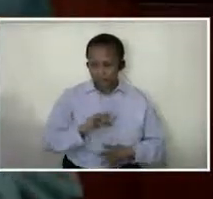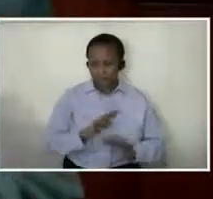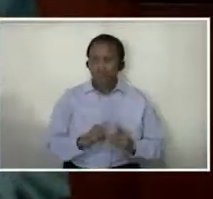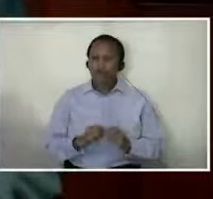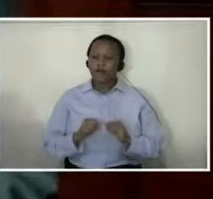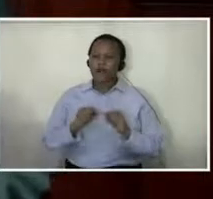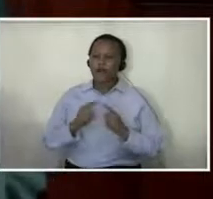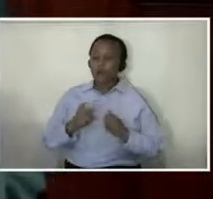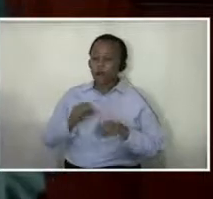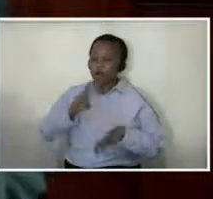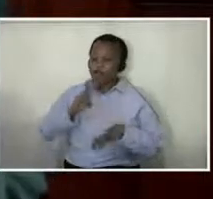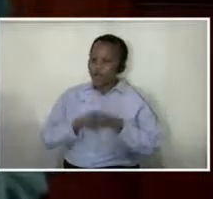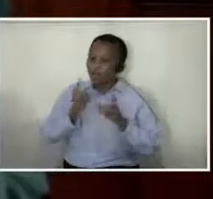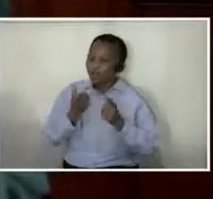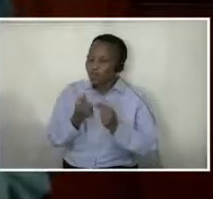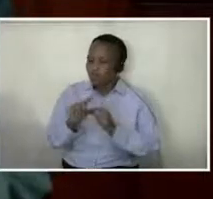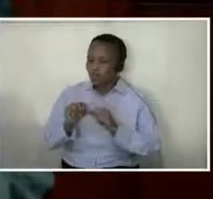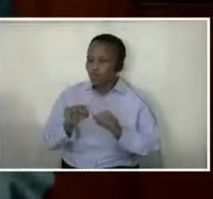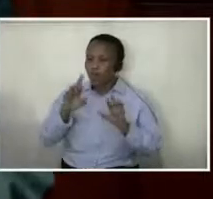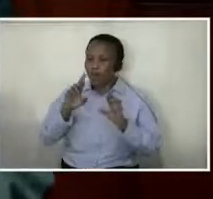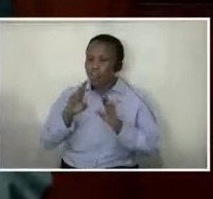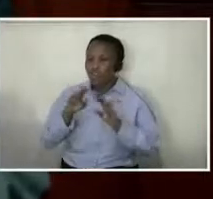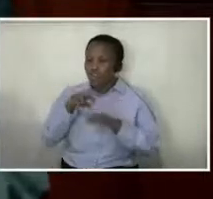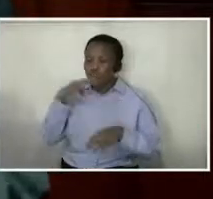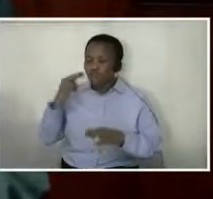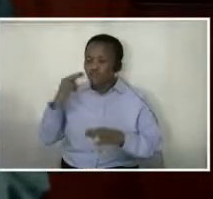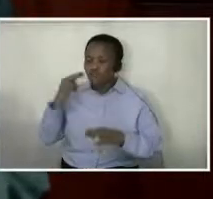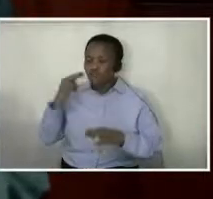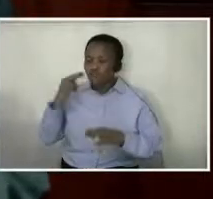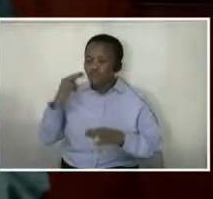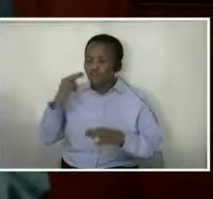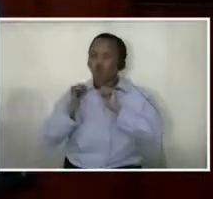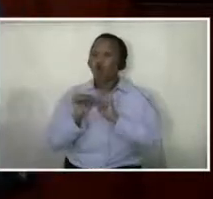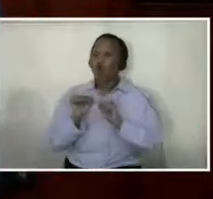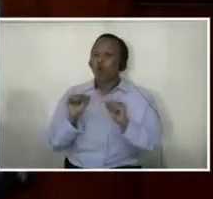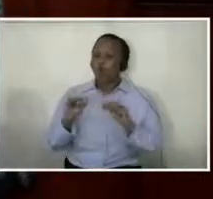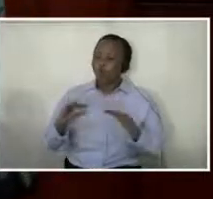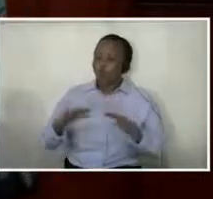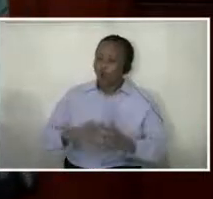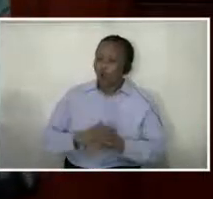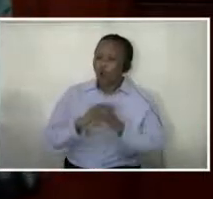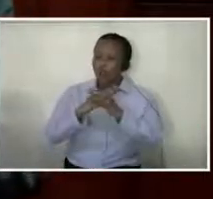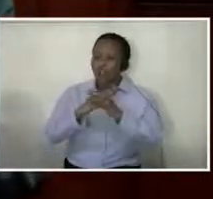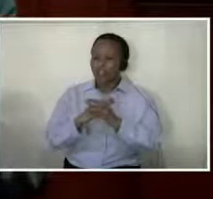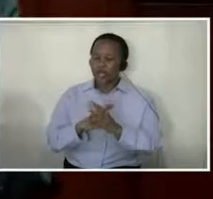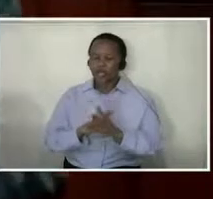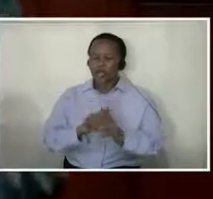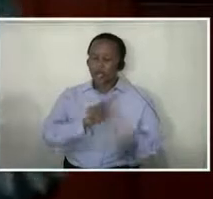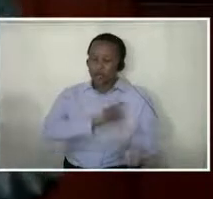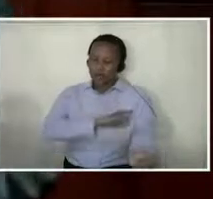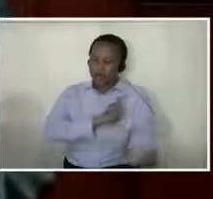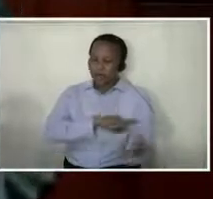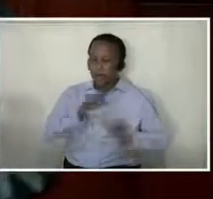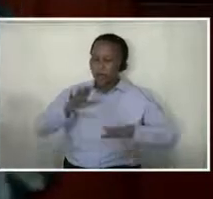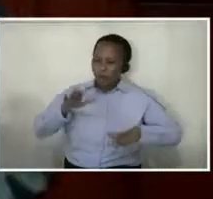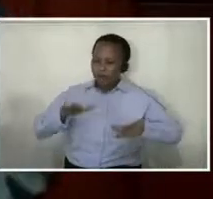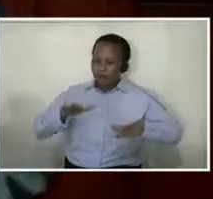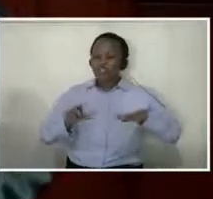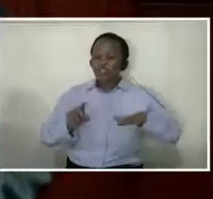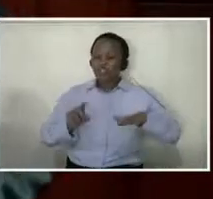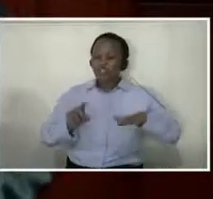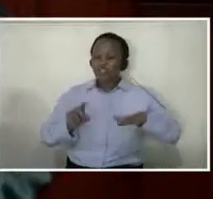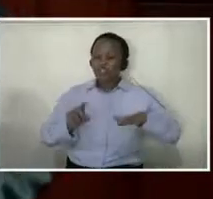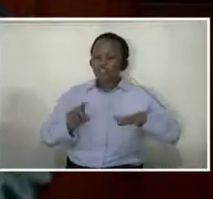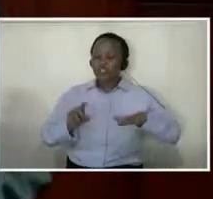to reflect the reality about the evolution of coalition and the balance of power. But importantly, to ask